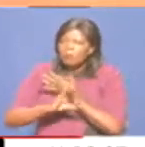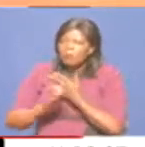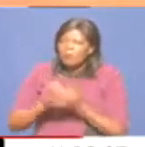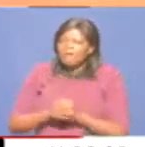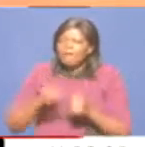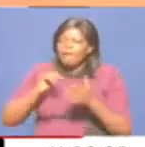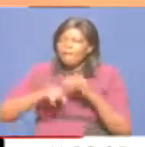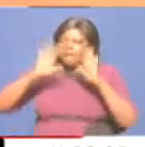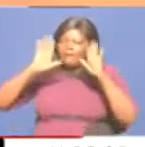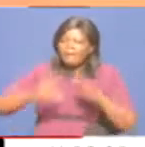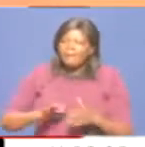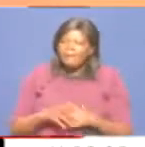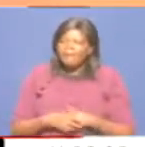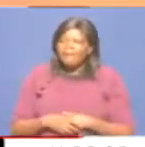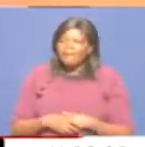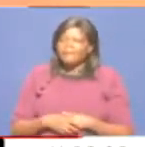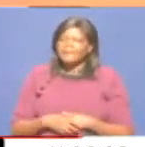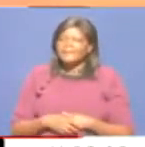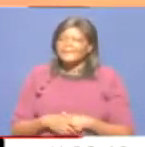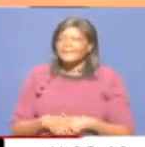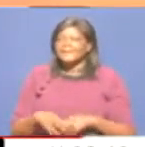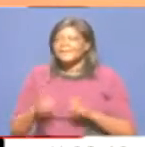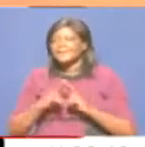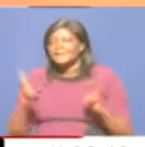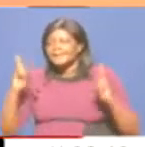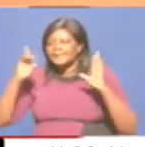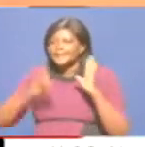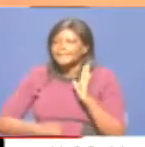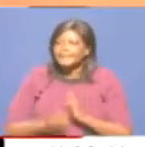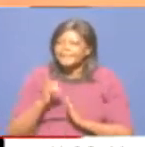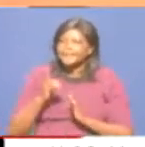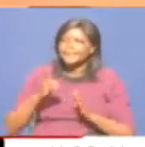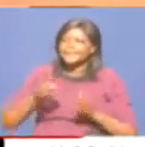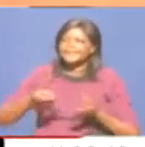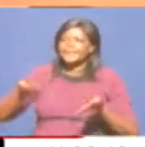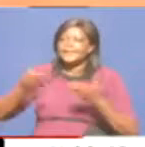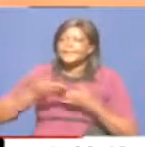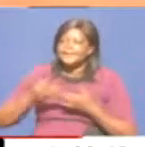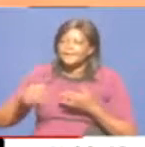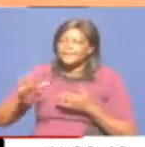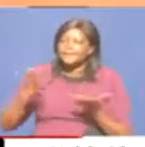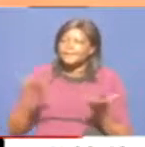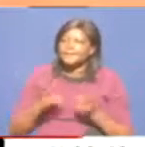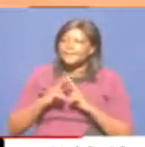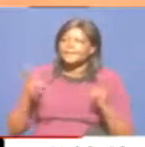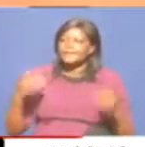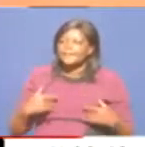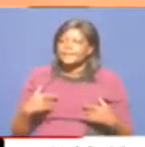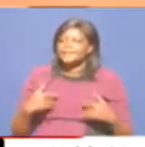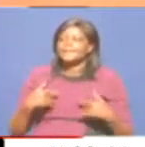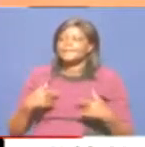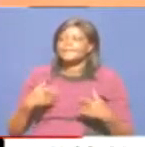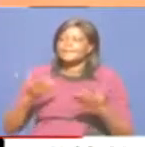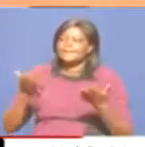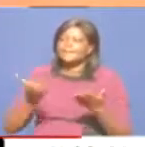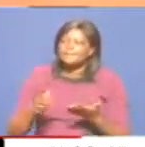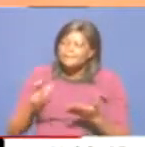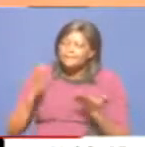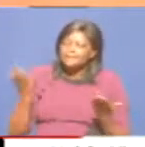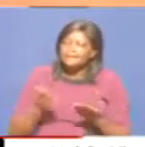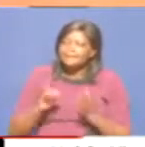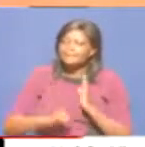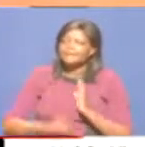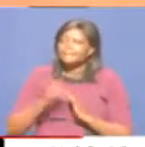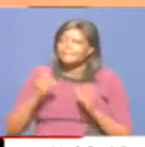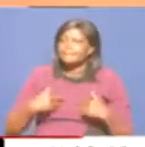important is peace and development. They created an environment where there is peace. Now we must create an environment where is the development. And